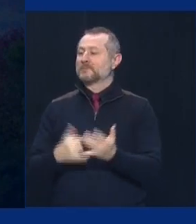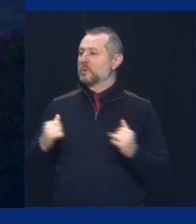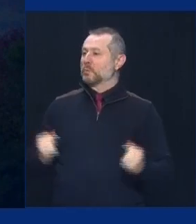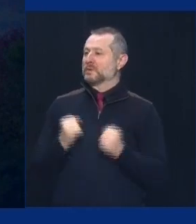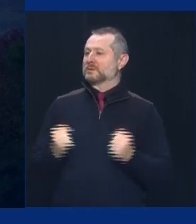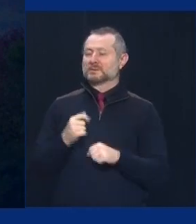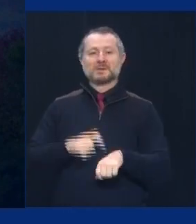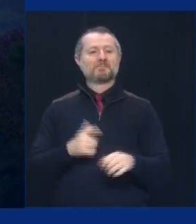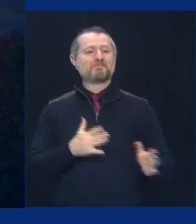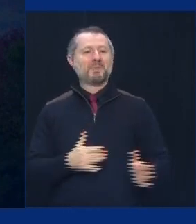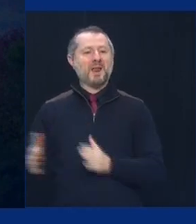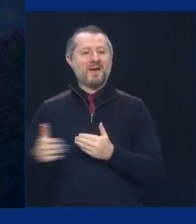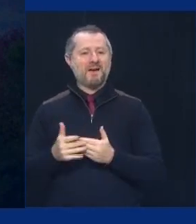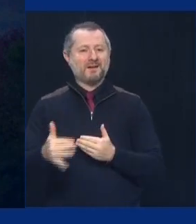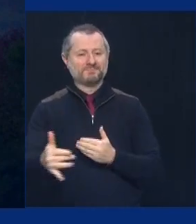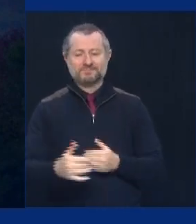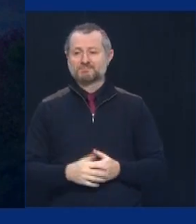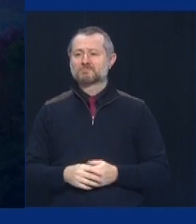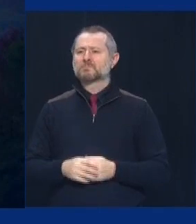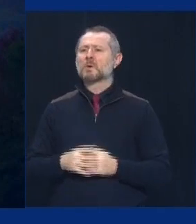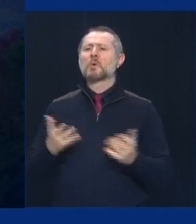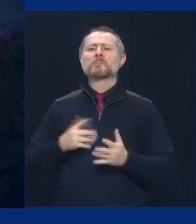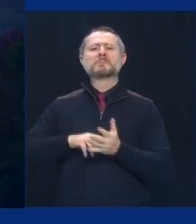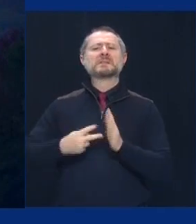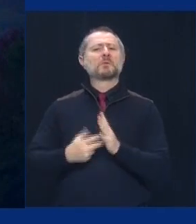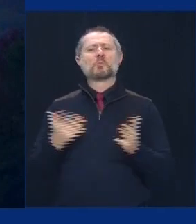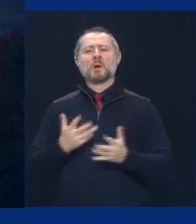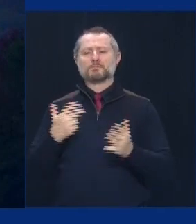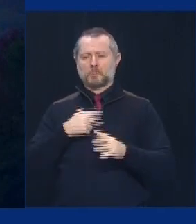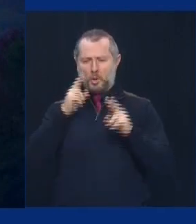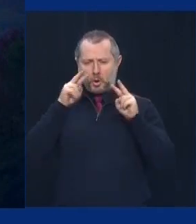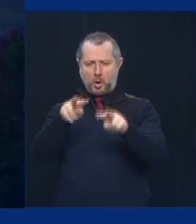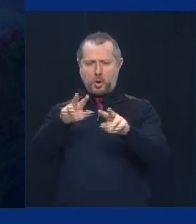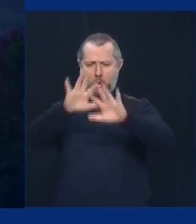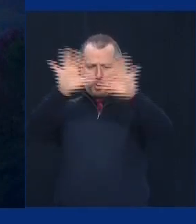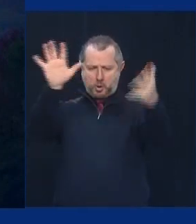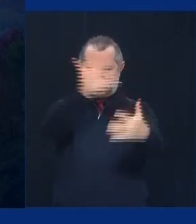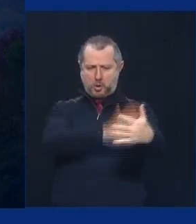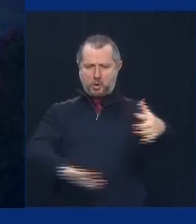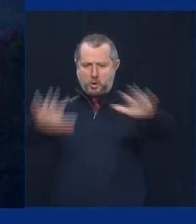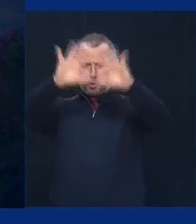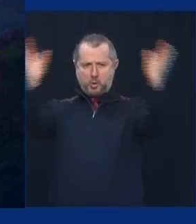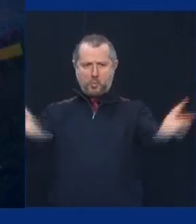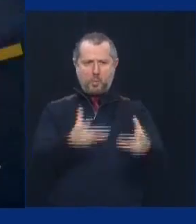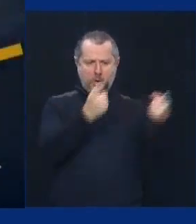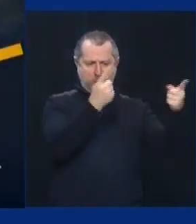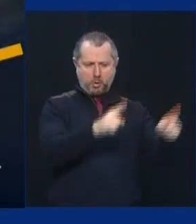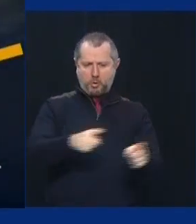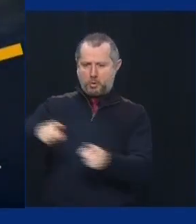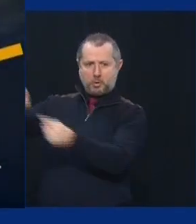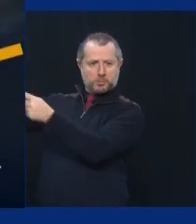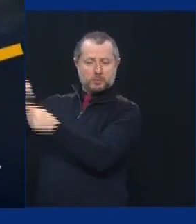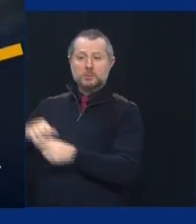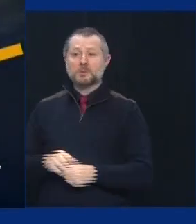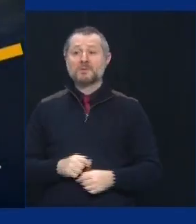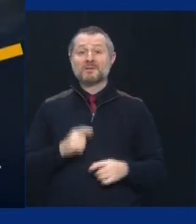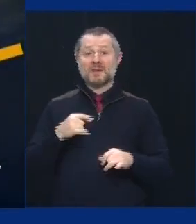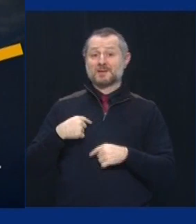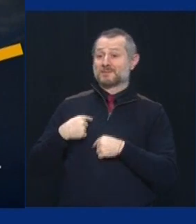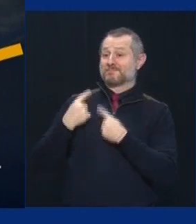winter plan, you have to take the full context into consideration, where we've been, where we're